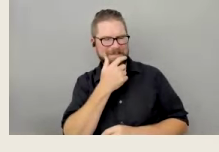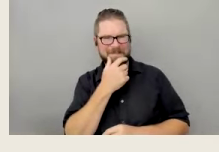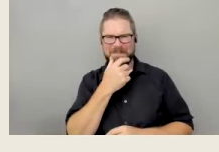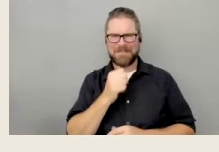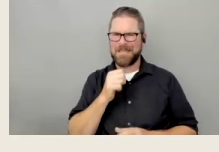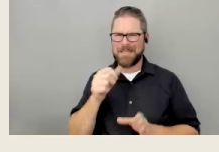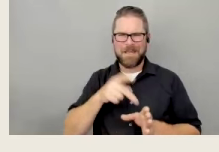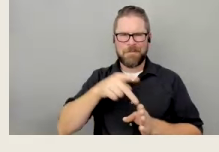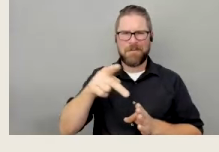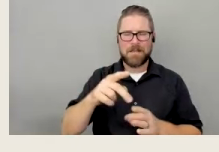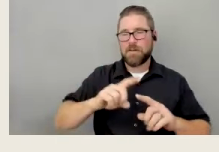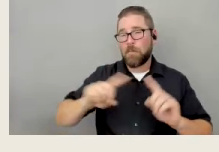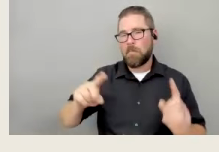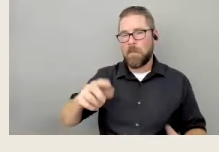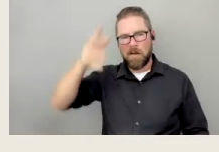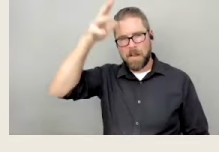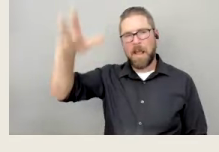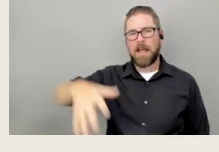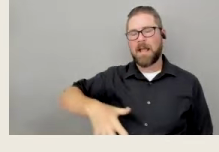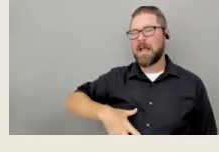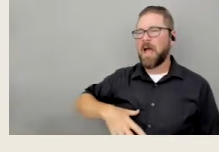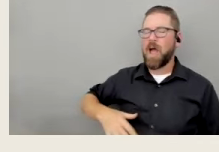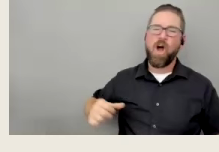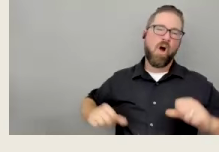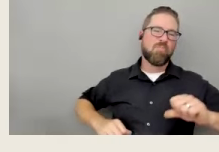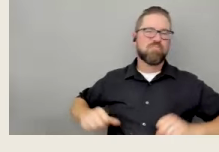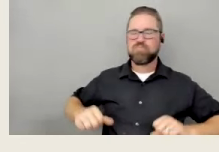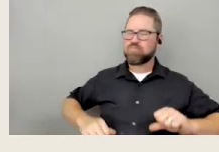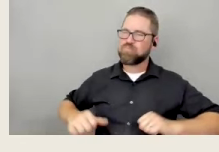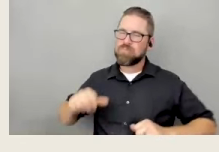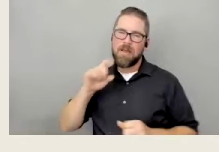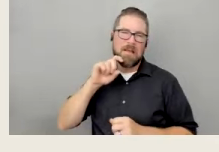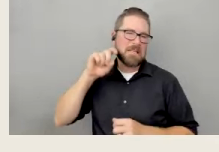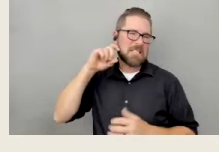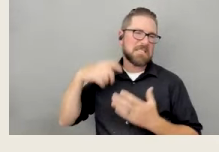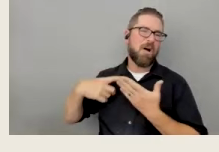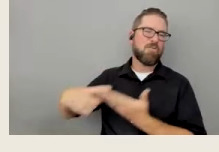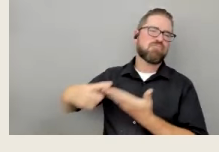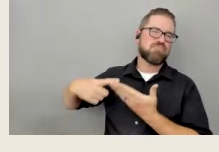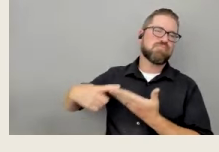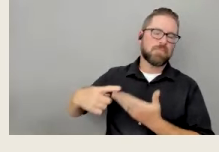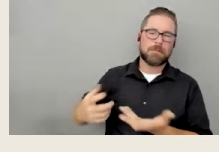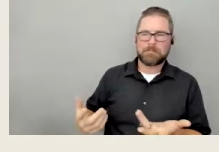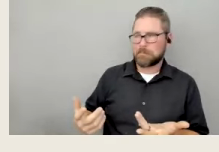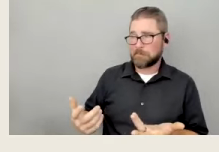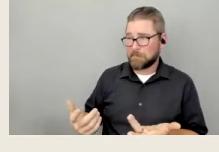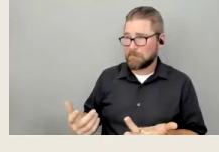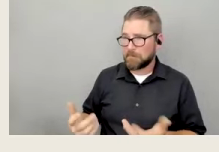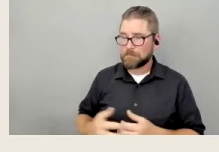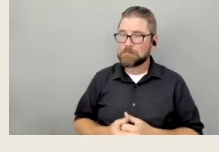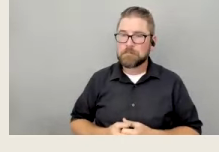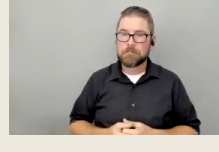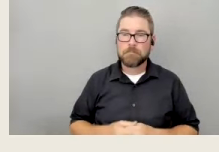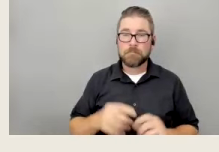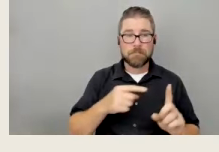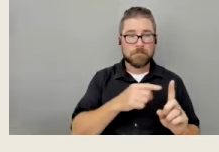they're guys talking, you know. Yeah. I would suggest maybe, if you're